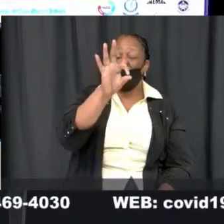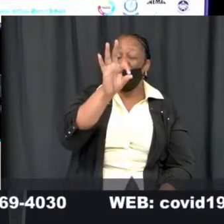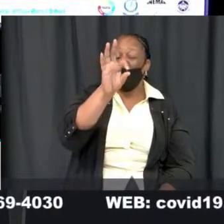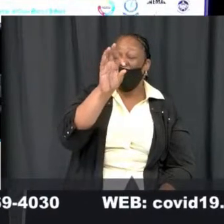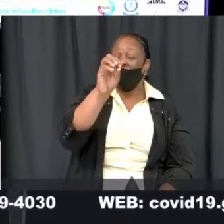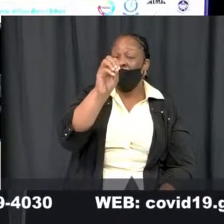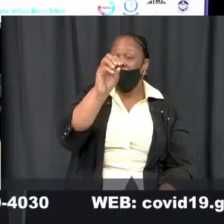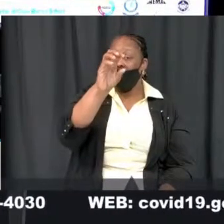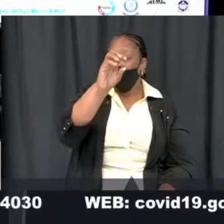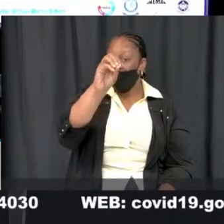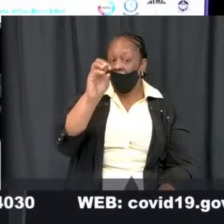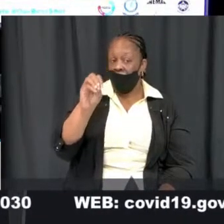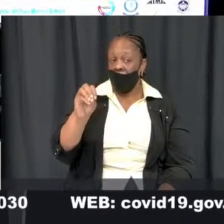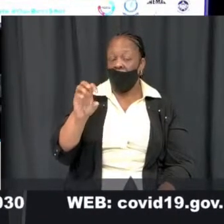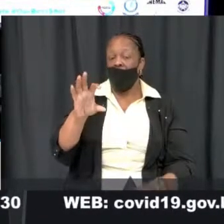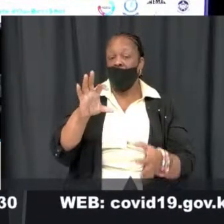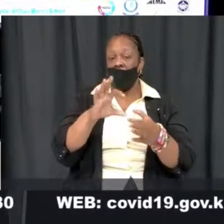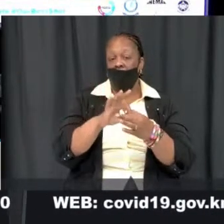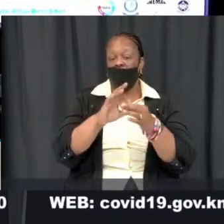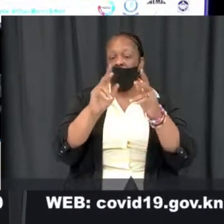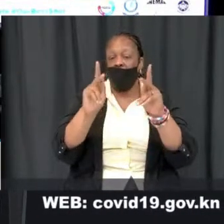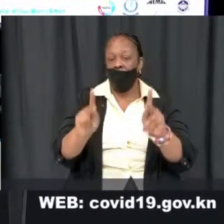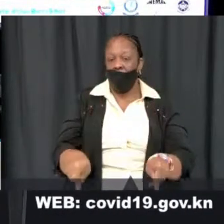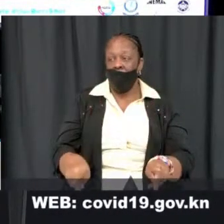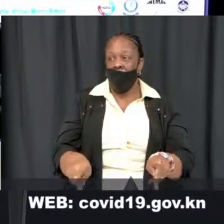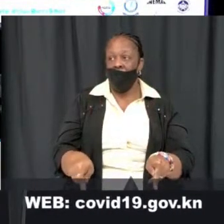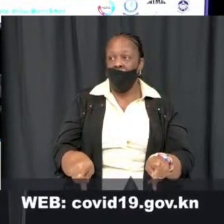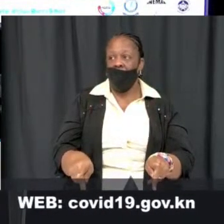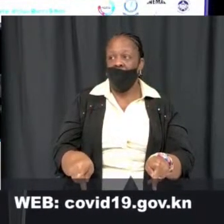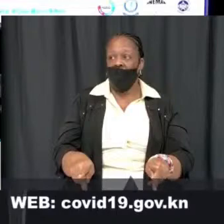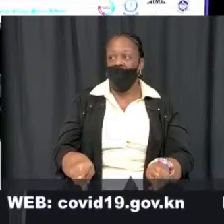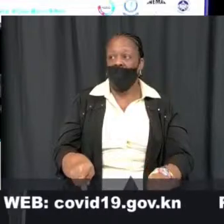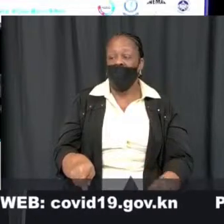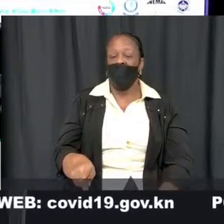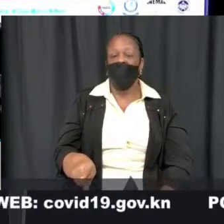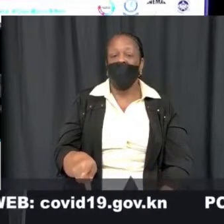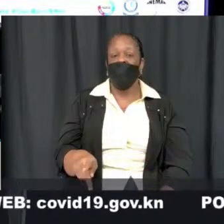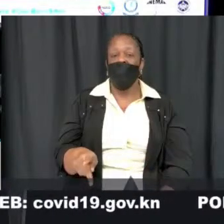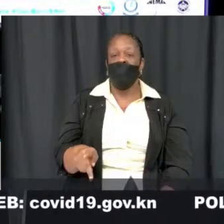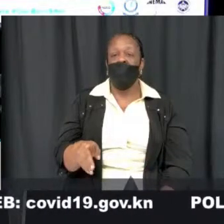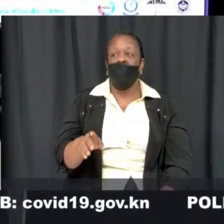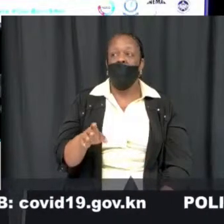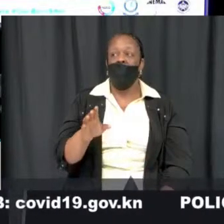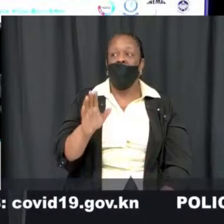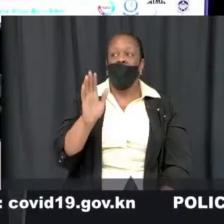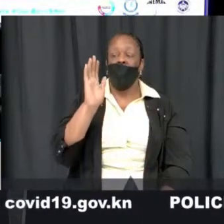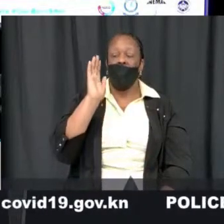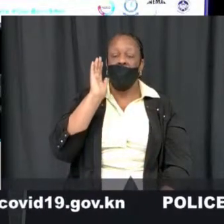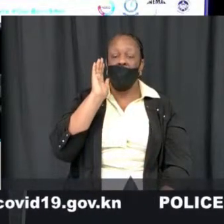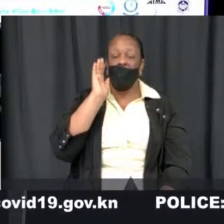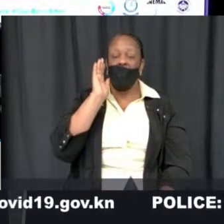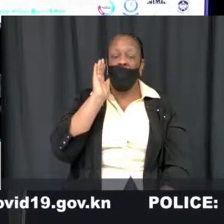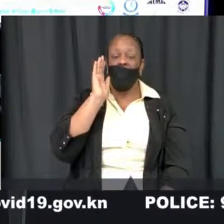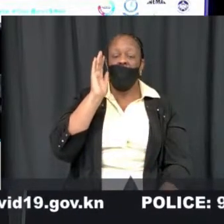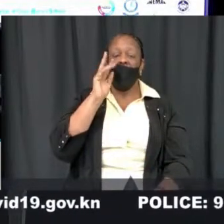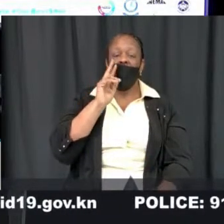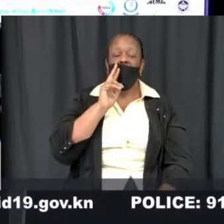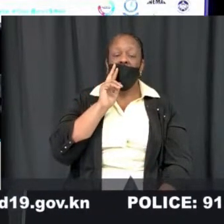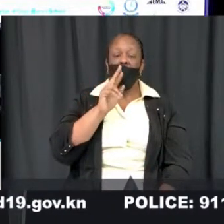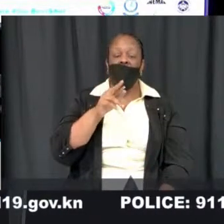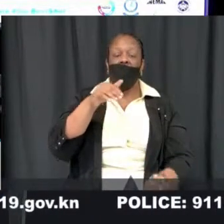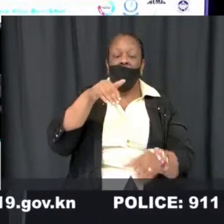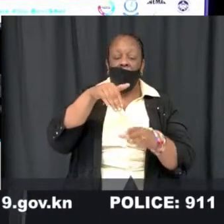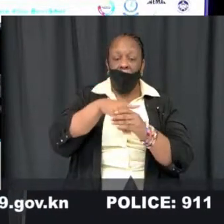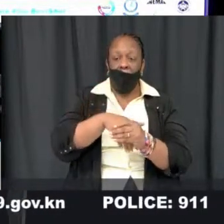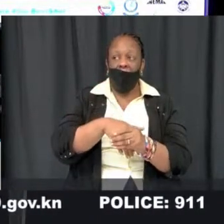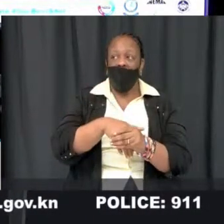plus of the persons who were infected were in that bracket. and it's only a very small percentage, I think about